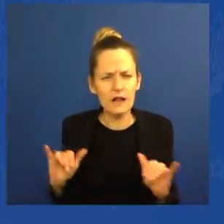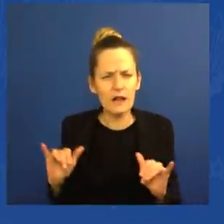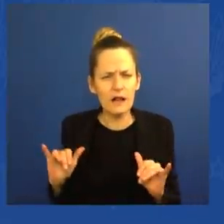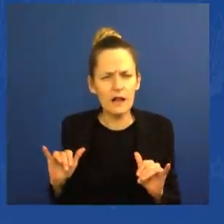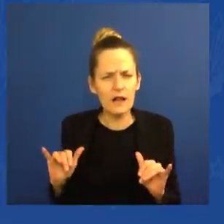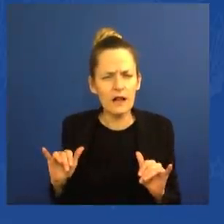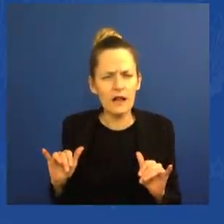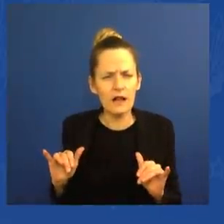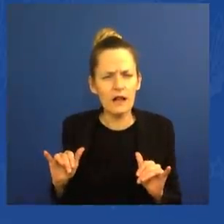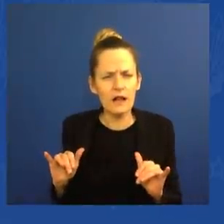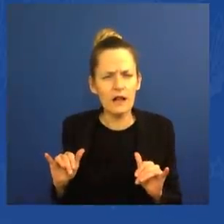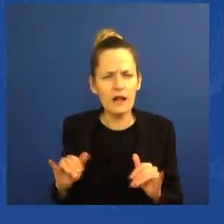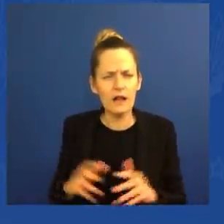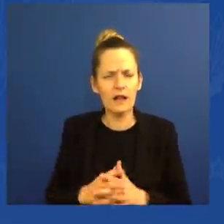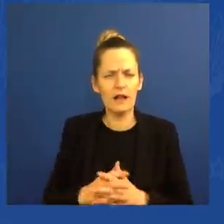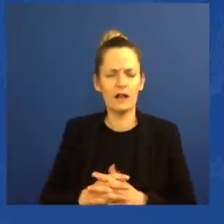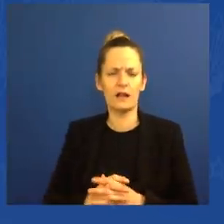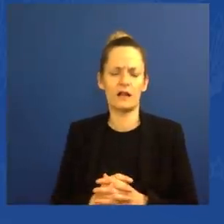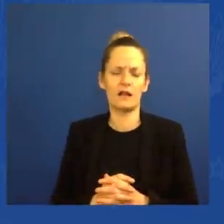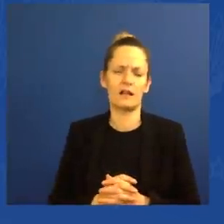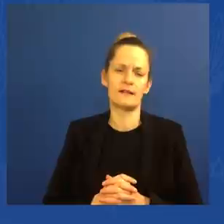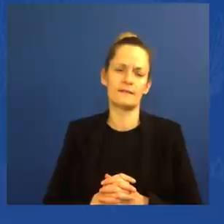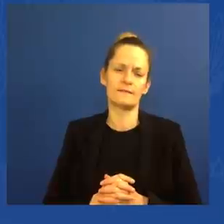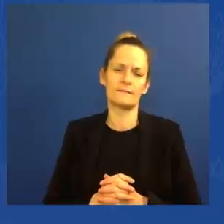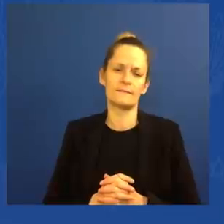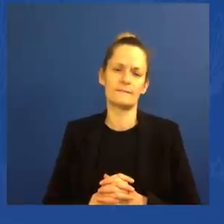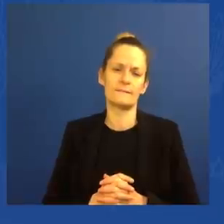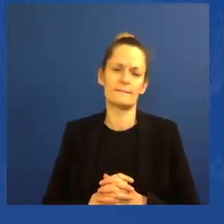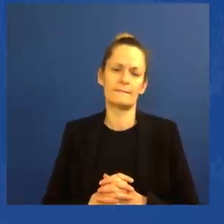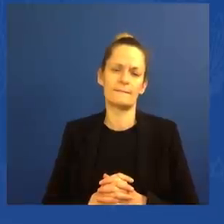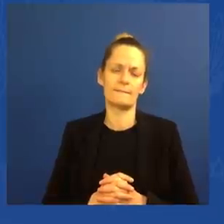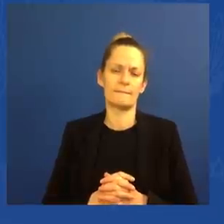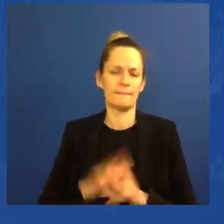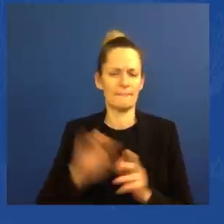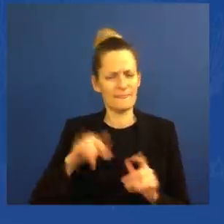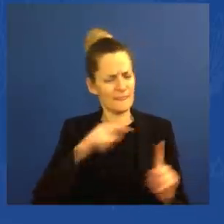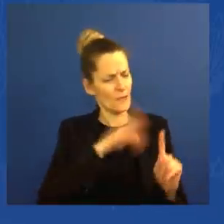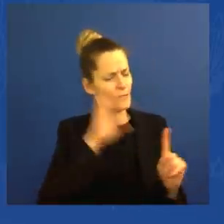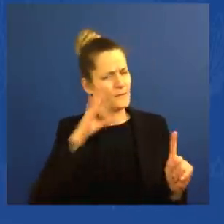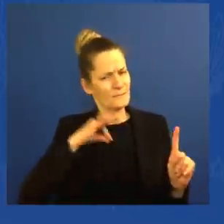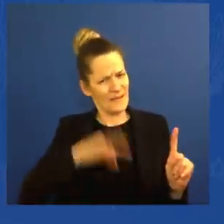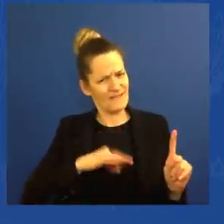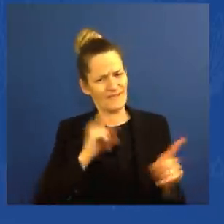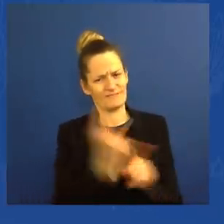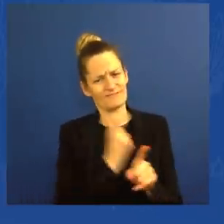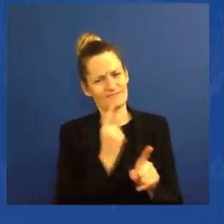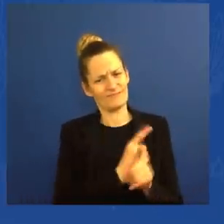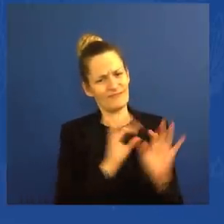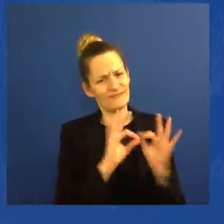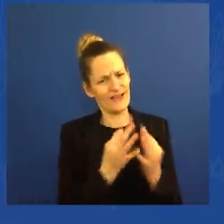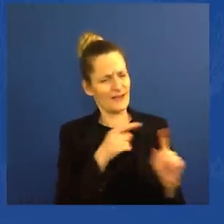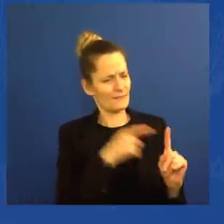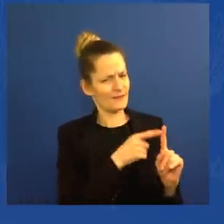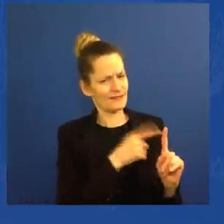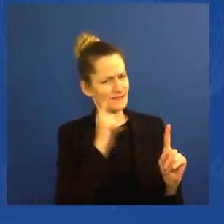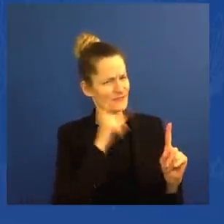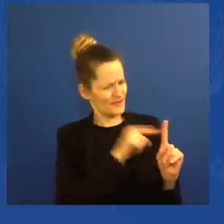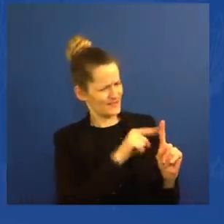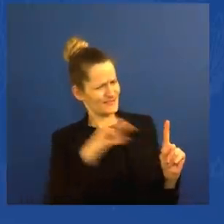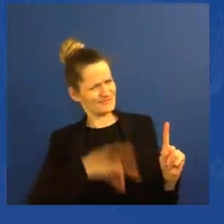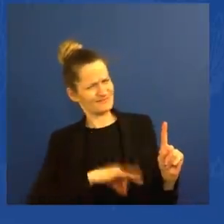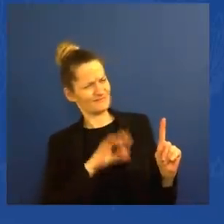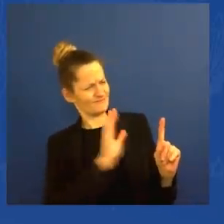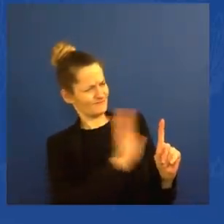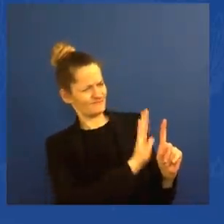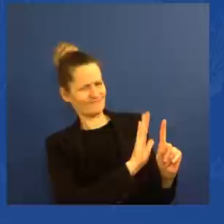The average family, when we passed the provision allowing for tax credit for homeowners to